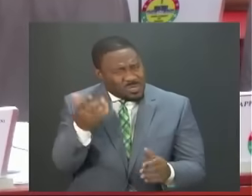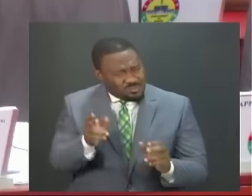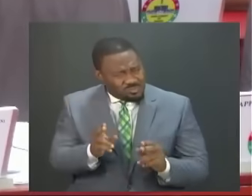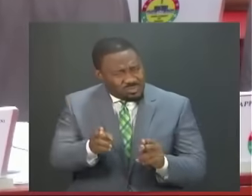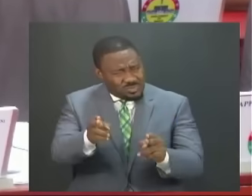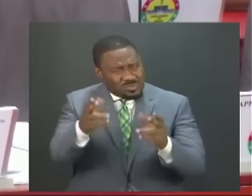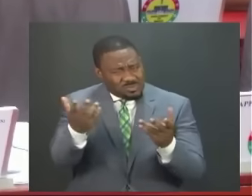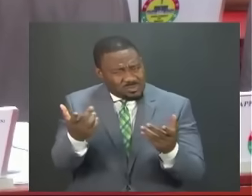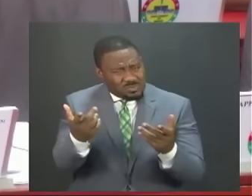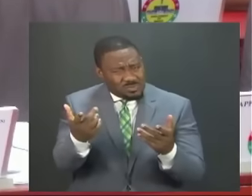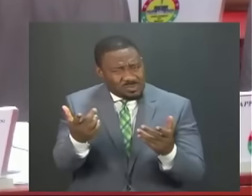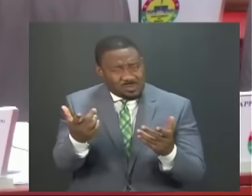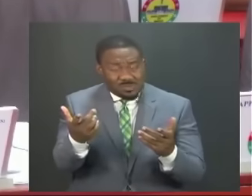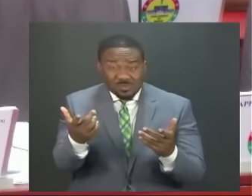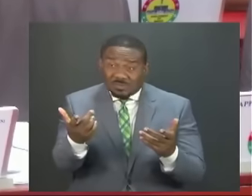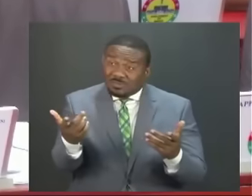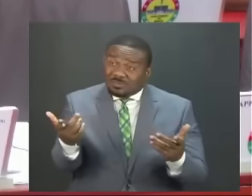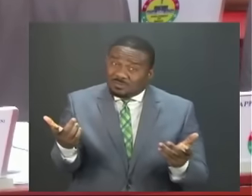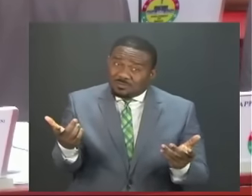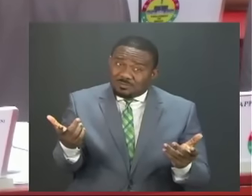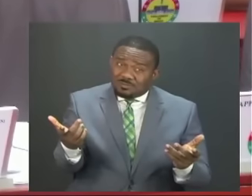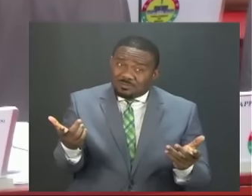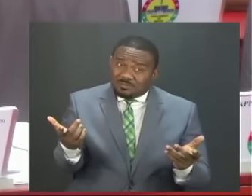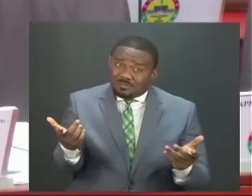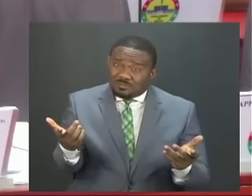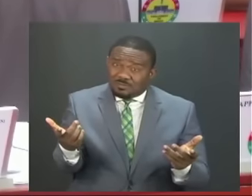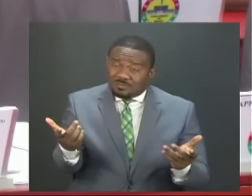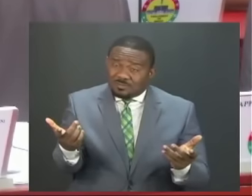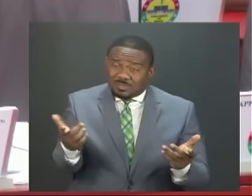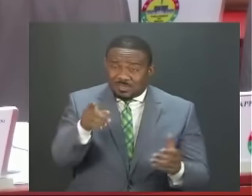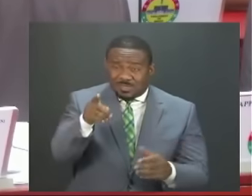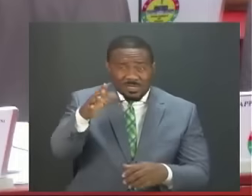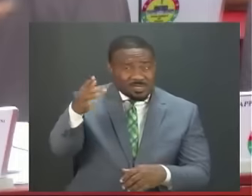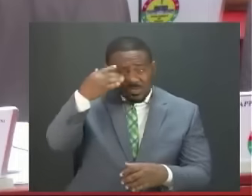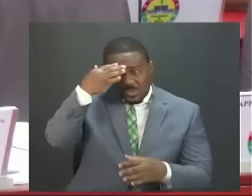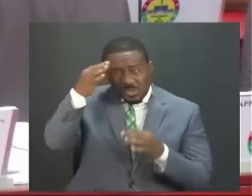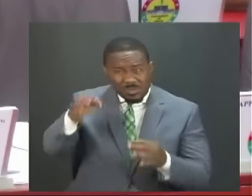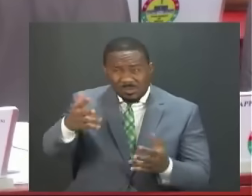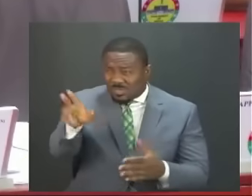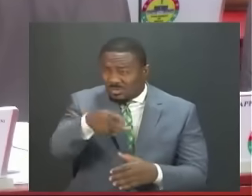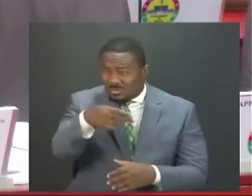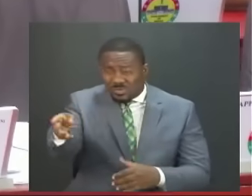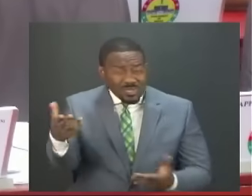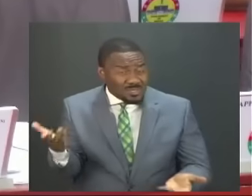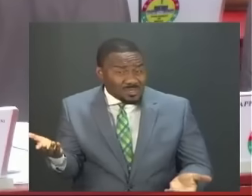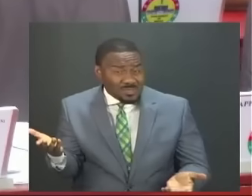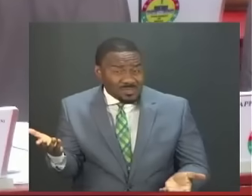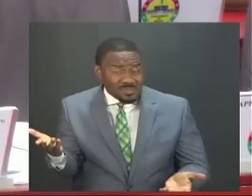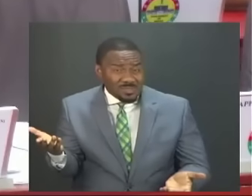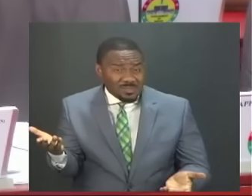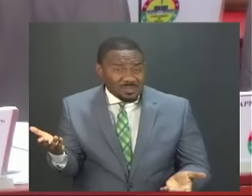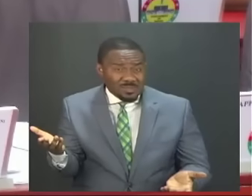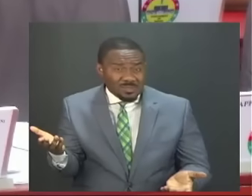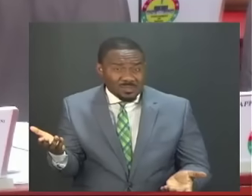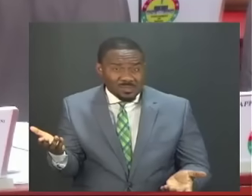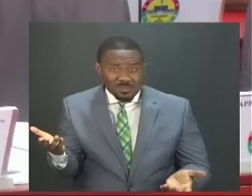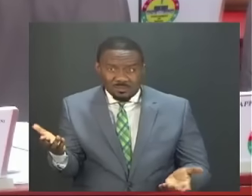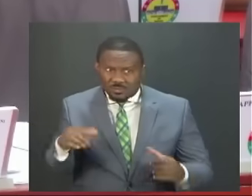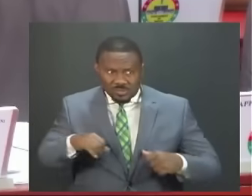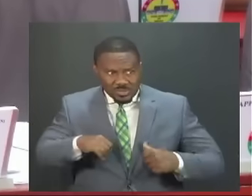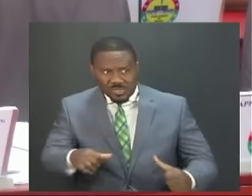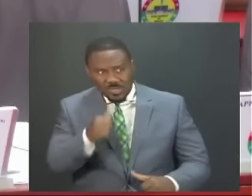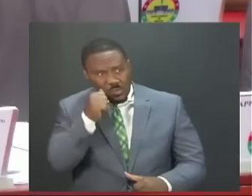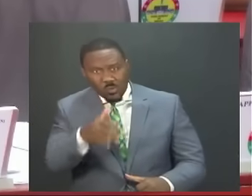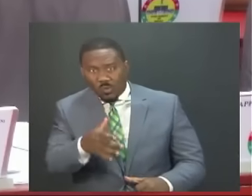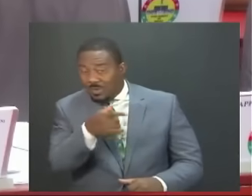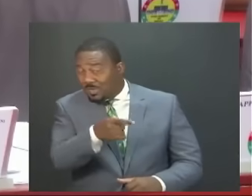To render the outcome of the case nugatory, otious, to deny the woman, the